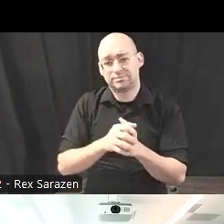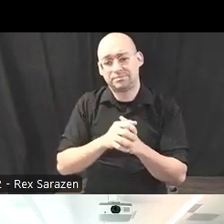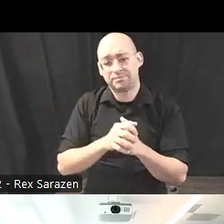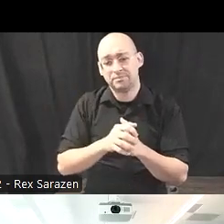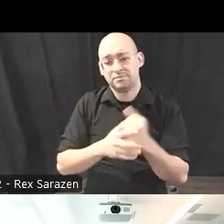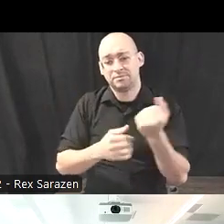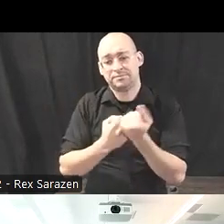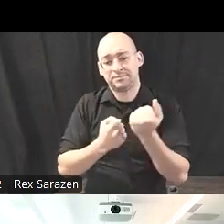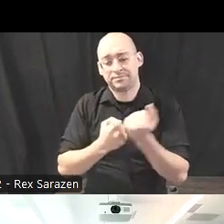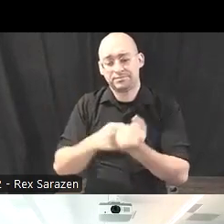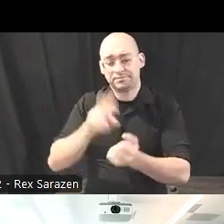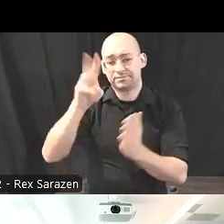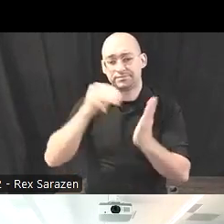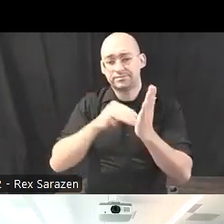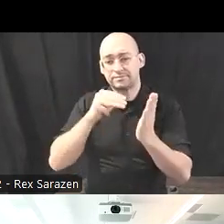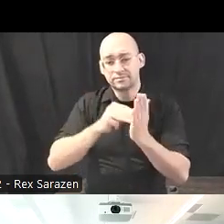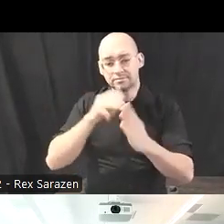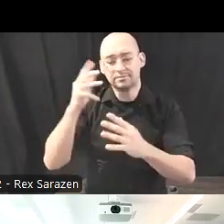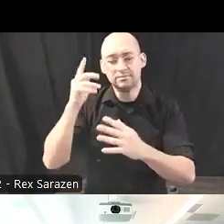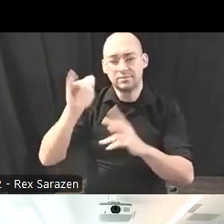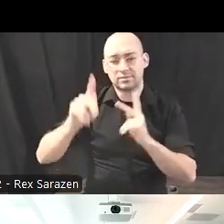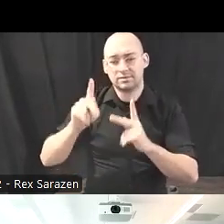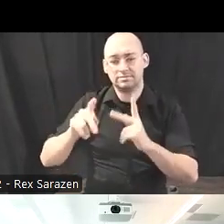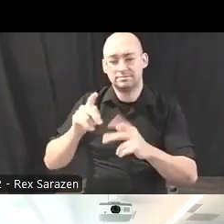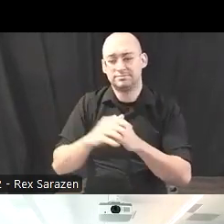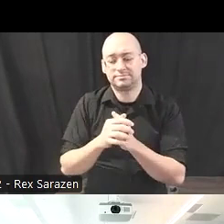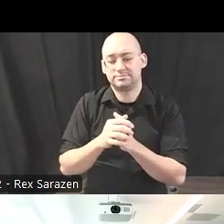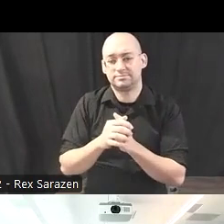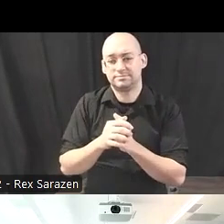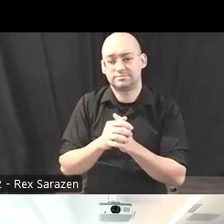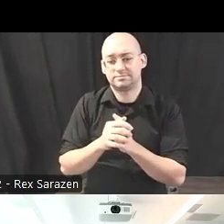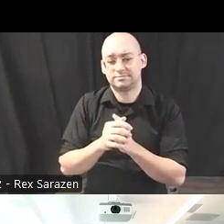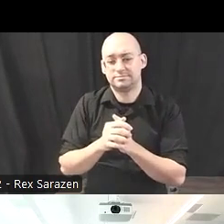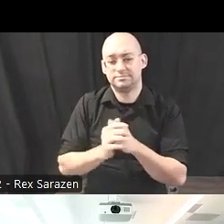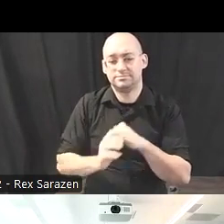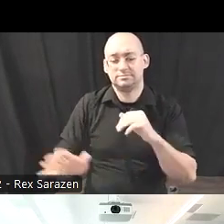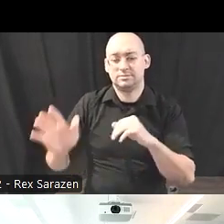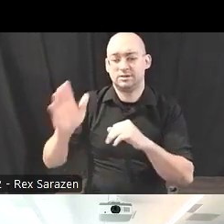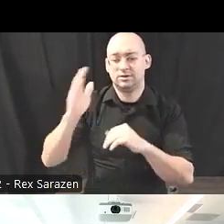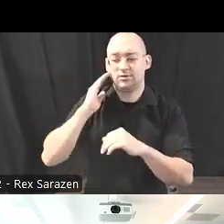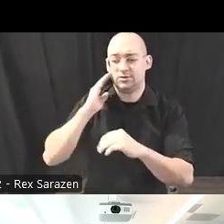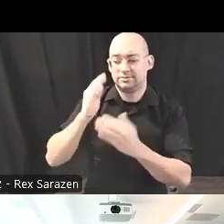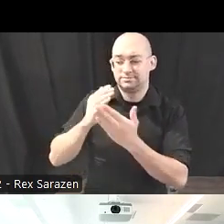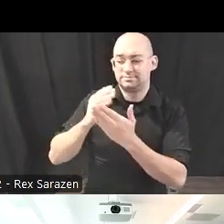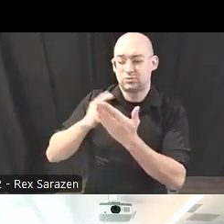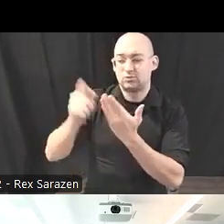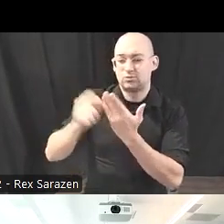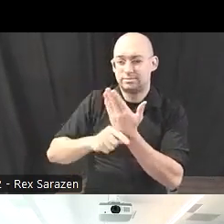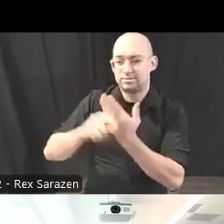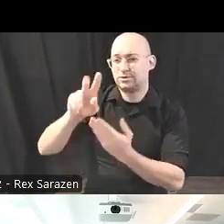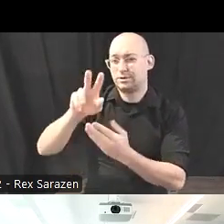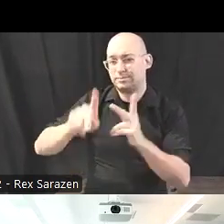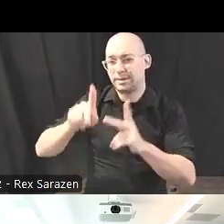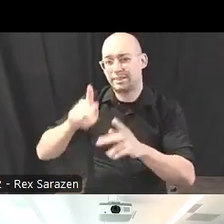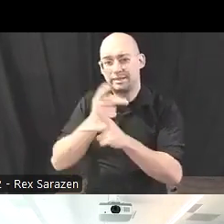supporting 7 million Californians. And we know some of the programs: in-home supportive services, residential care facilities